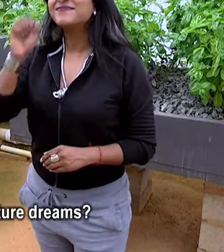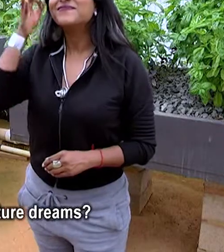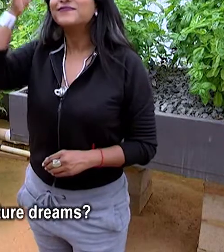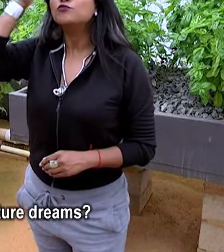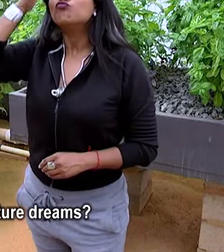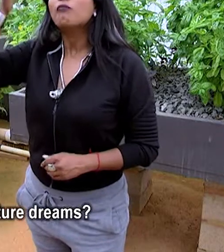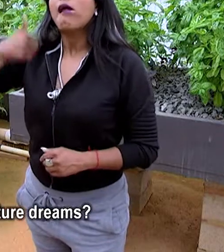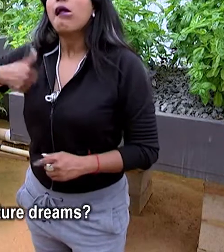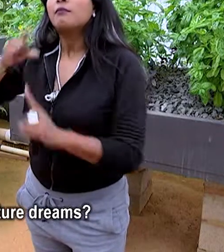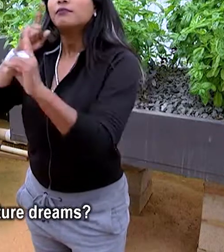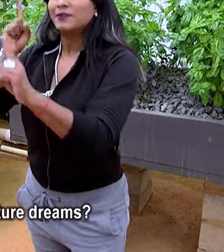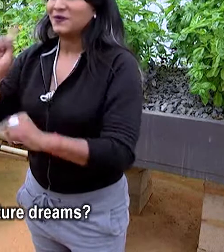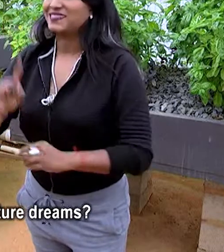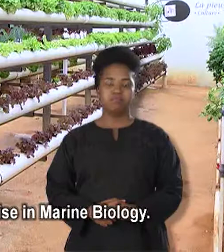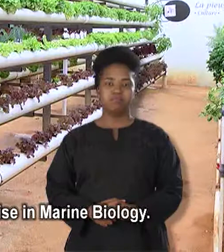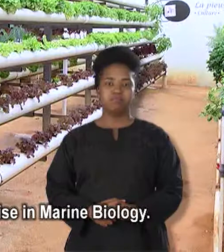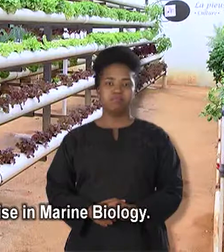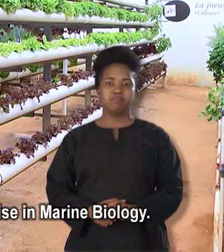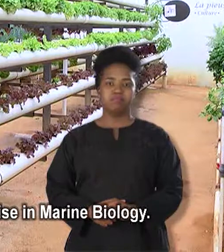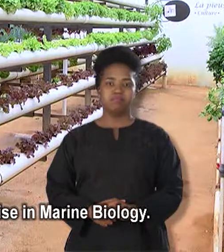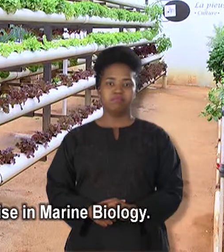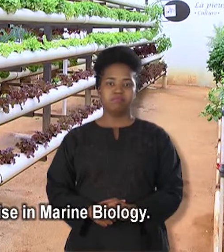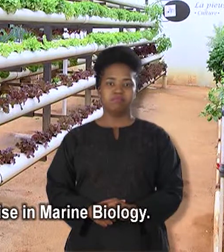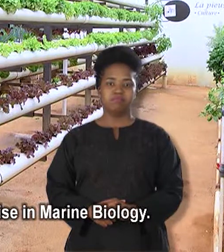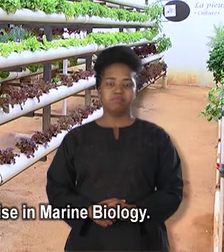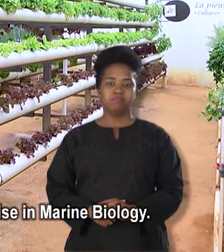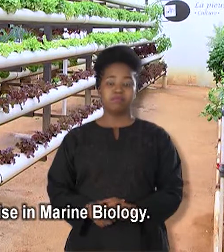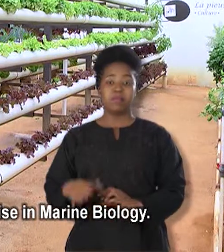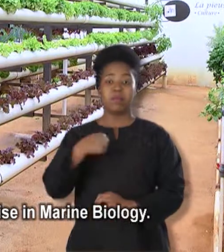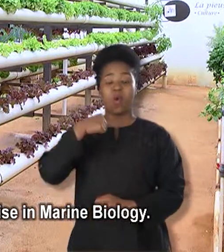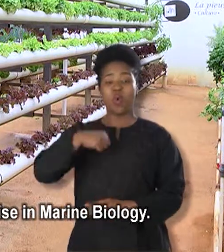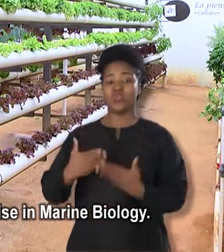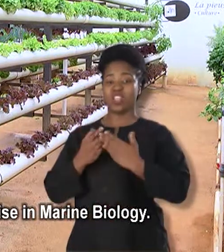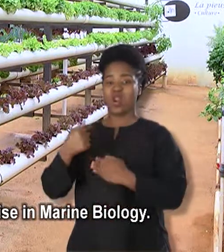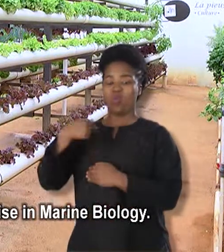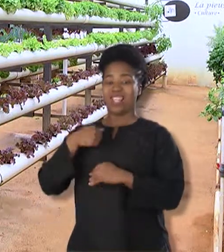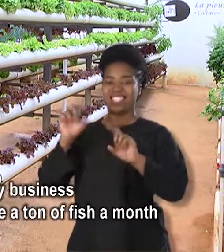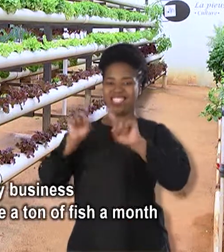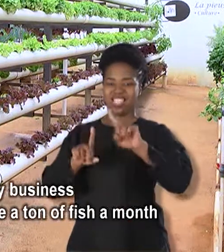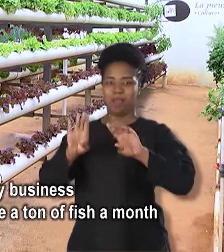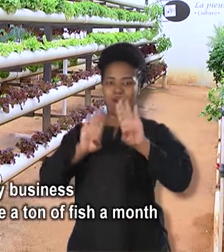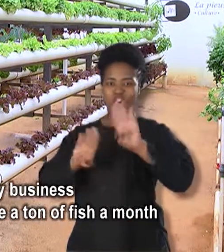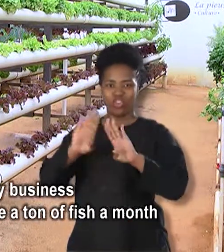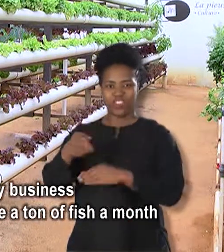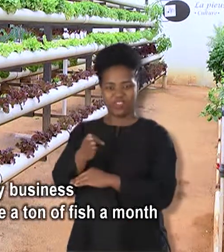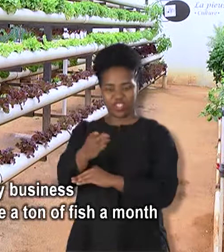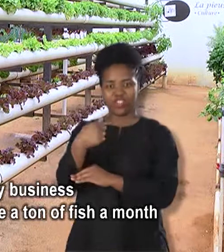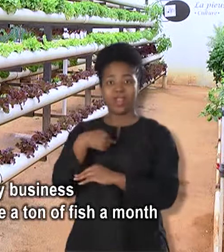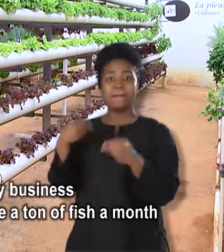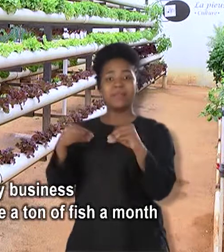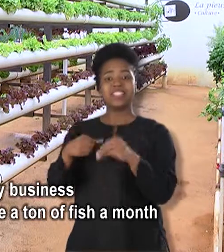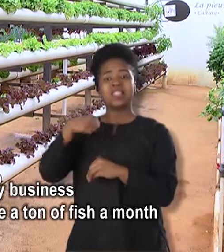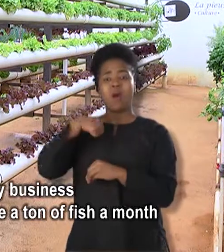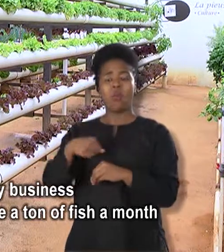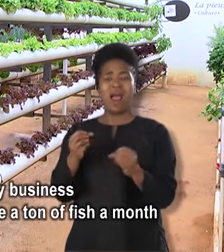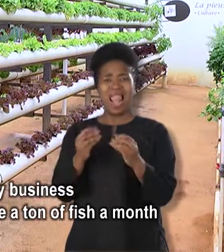Your future dreams? I want to go study etiology and specialise in marine biology. And in my business I want to produce a